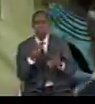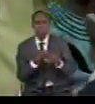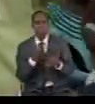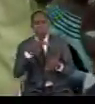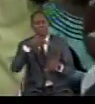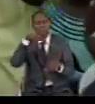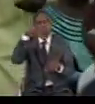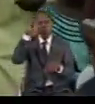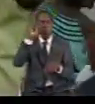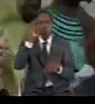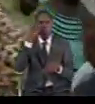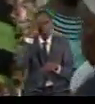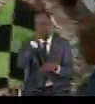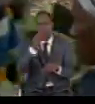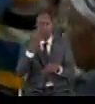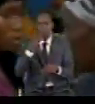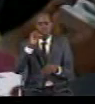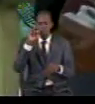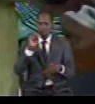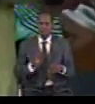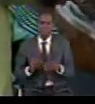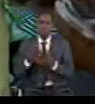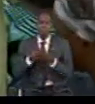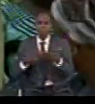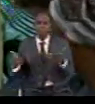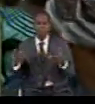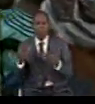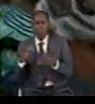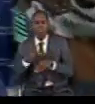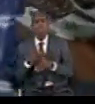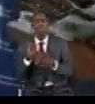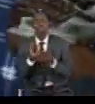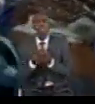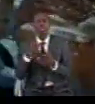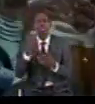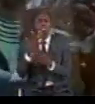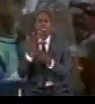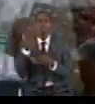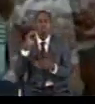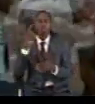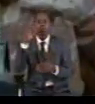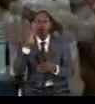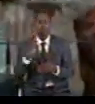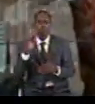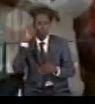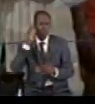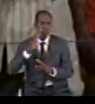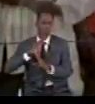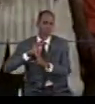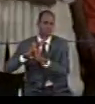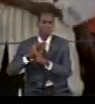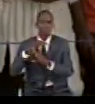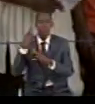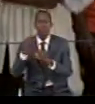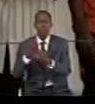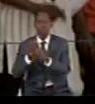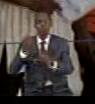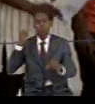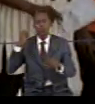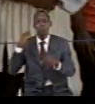whether it is in the southern hemisphere that the hand of god will stare the sword turn the sword into